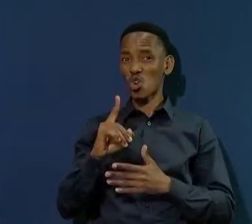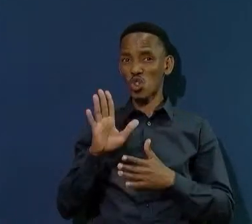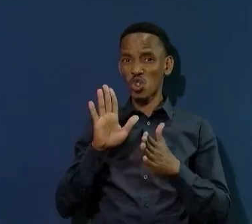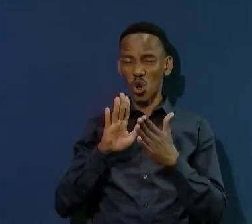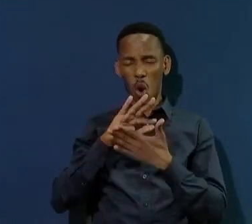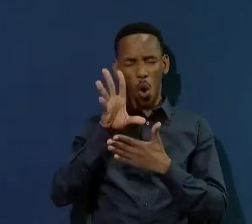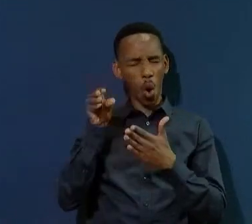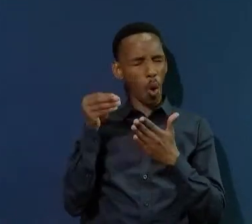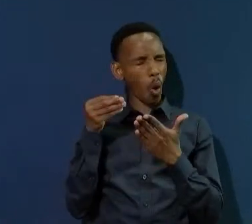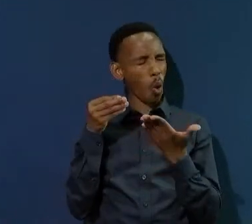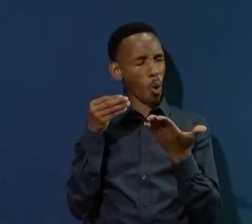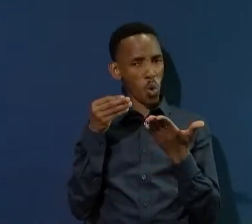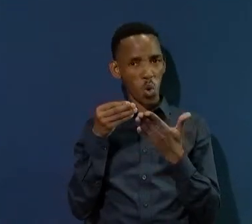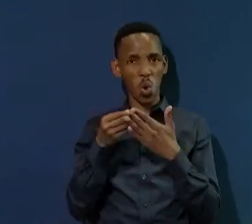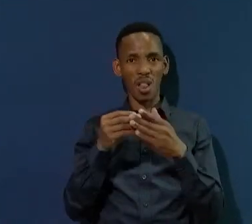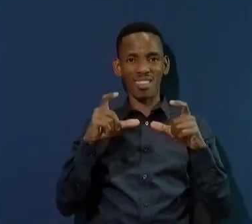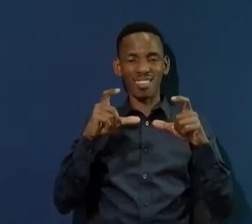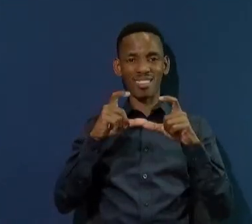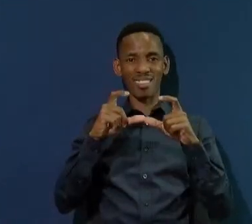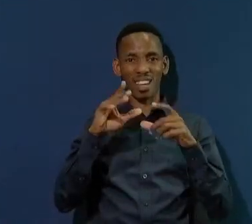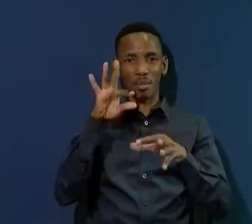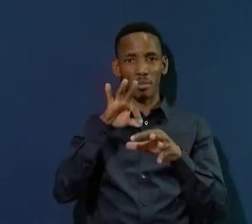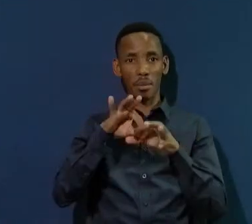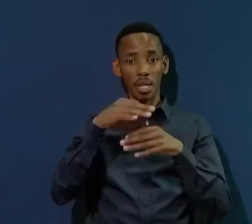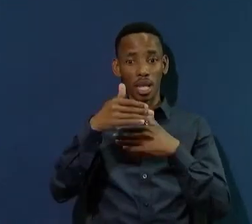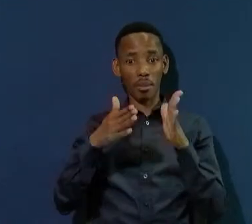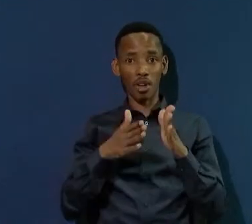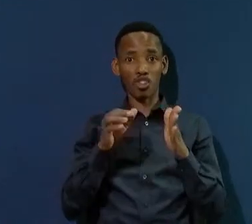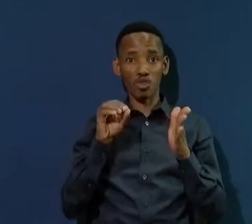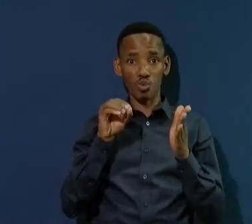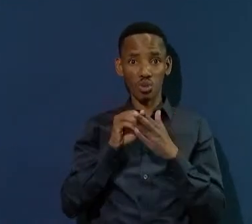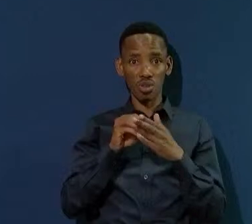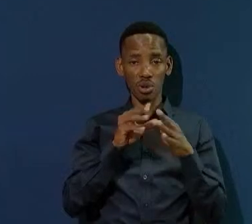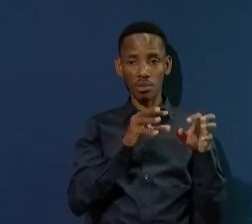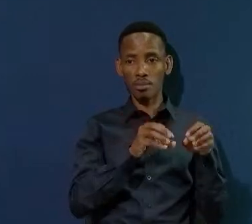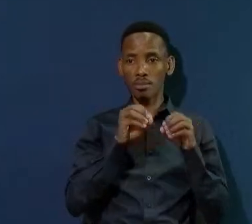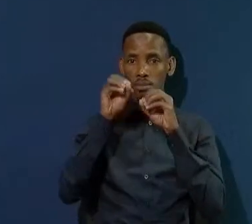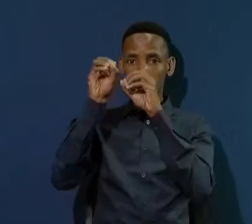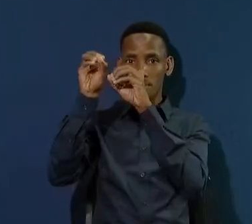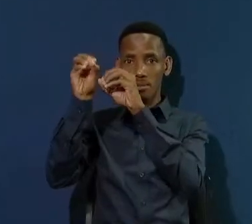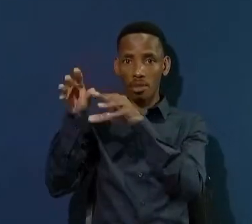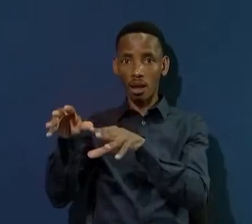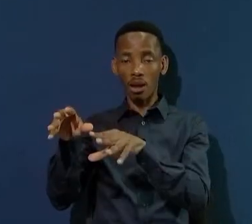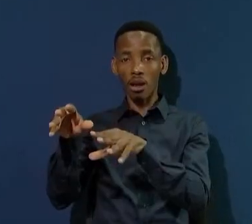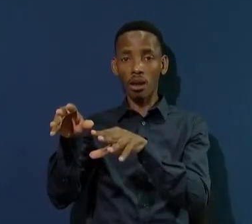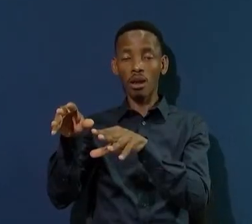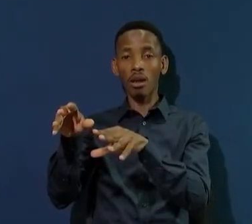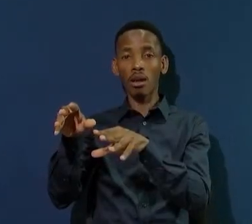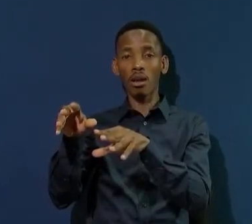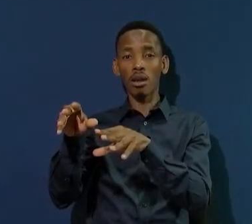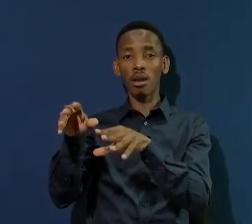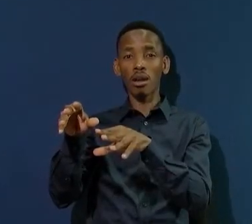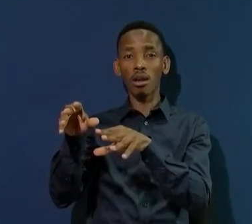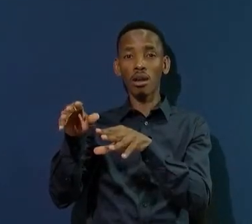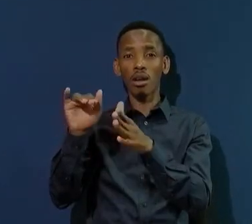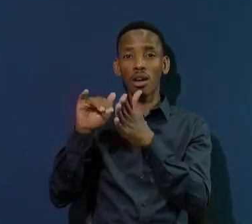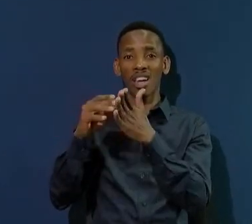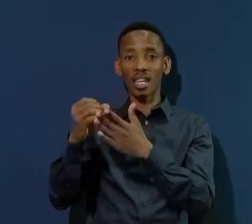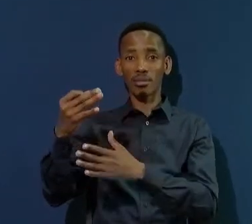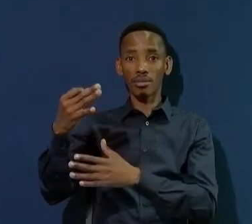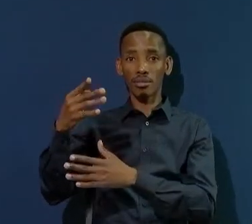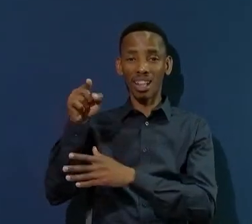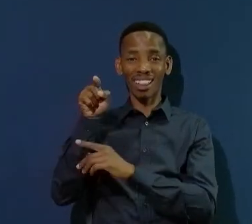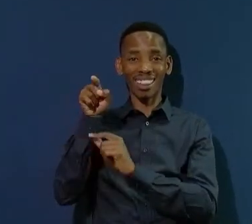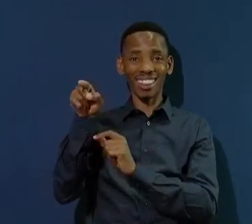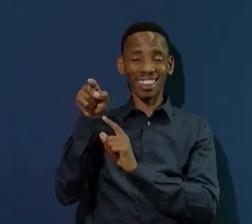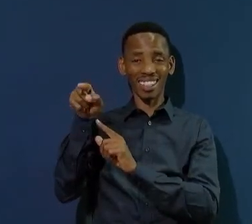gore that ballot box that was driven from XYZ polling station and driven to the